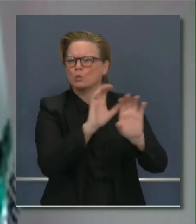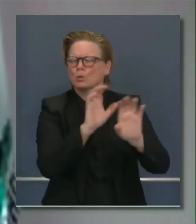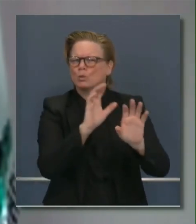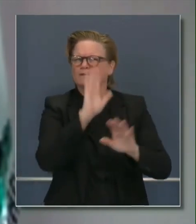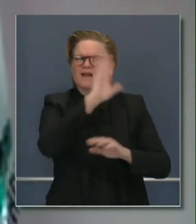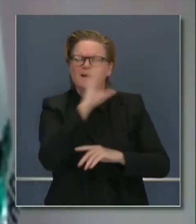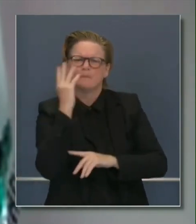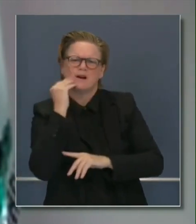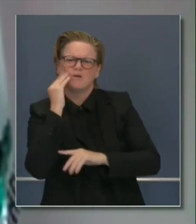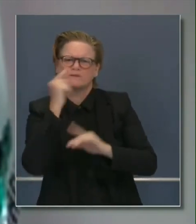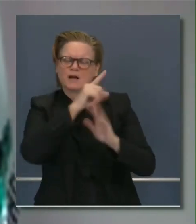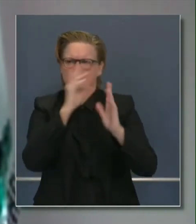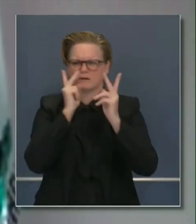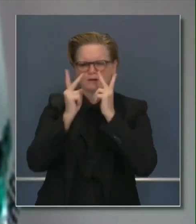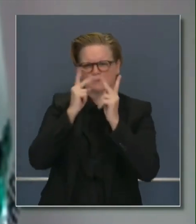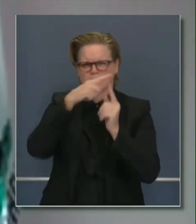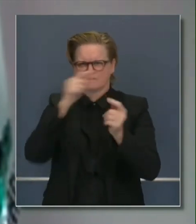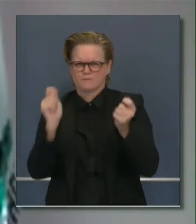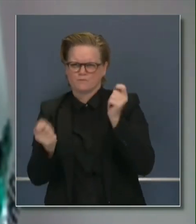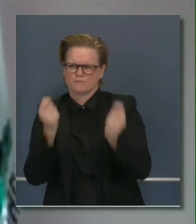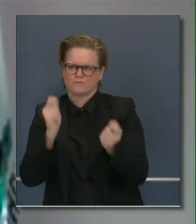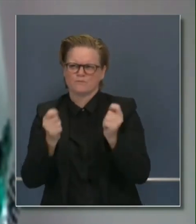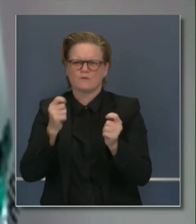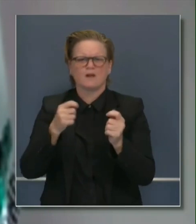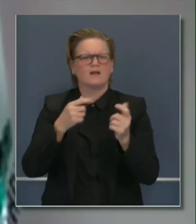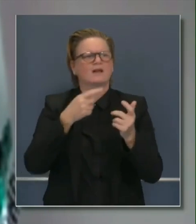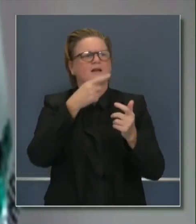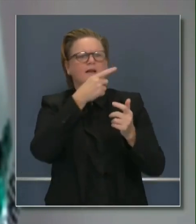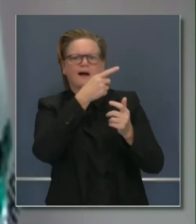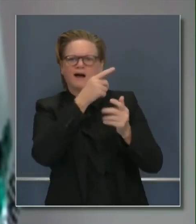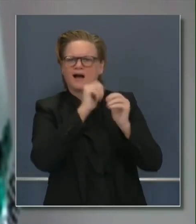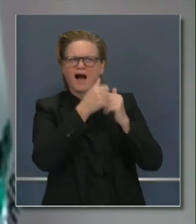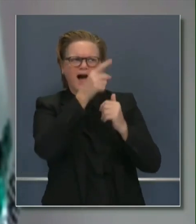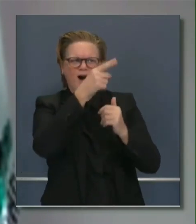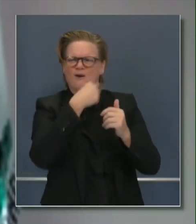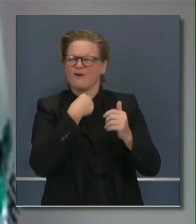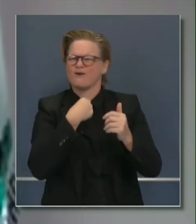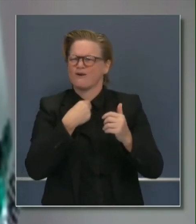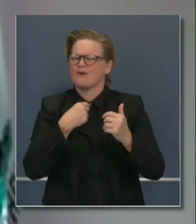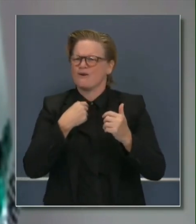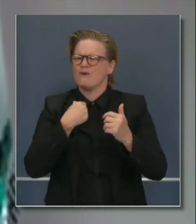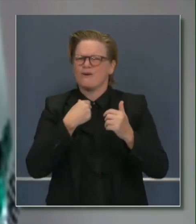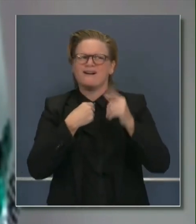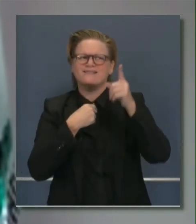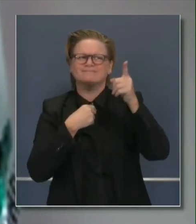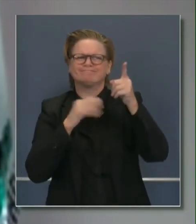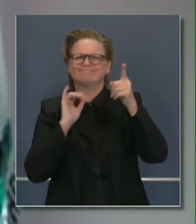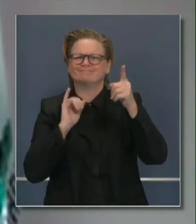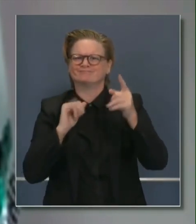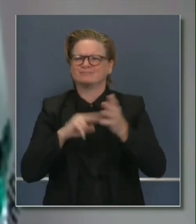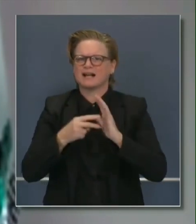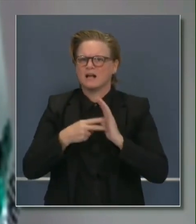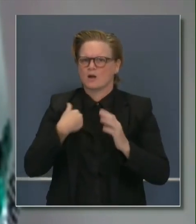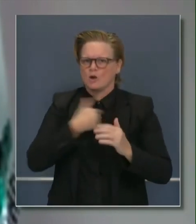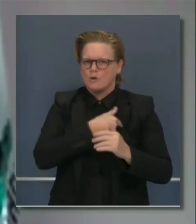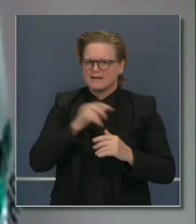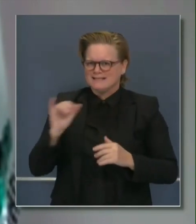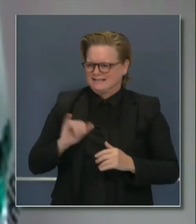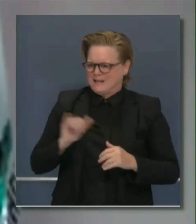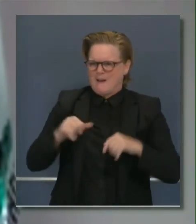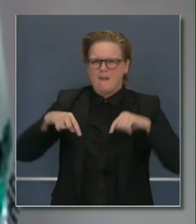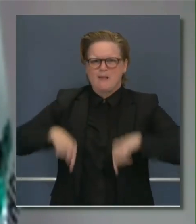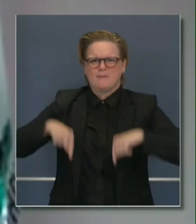little tightening restrictions and then finally moving to something more significant, even if for a short period of time,